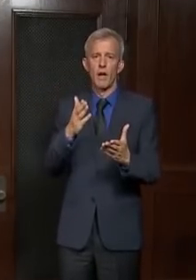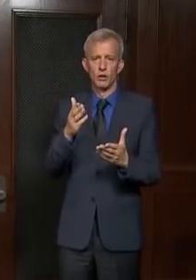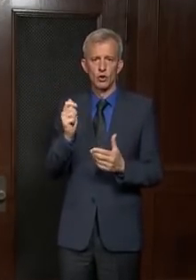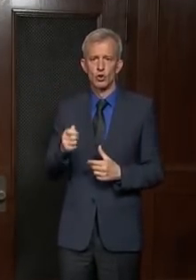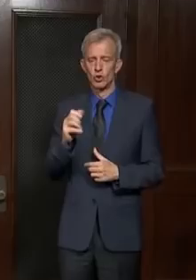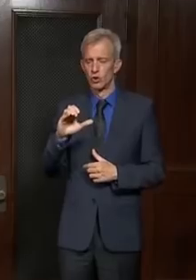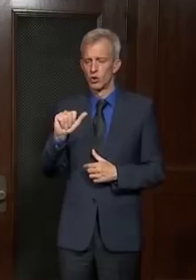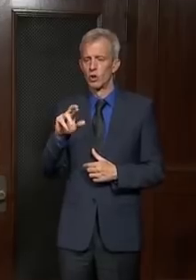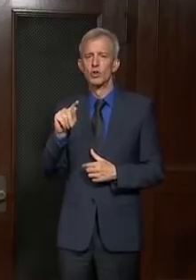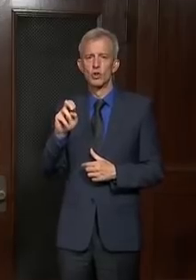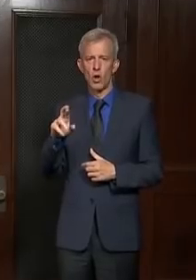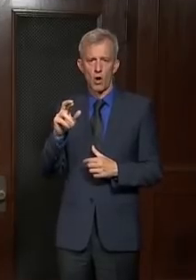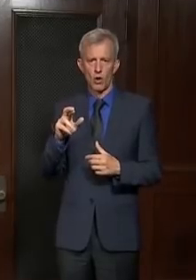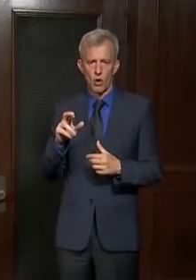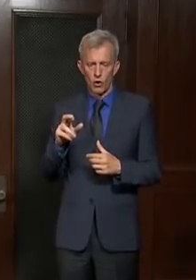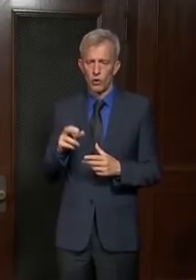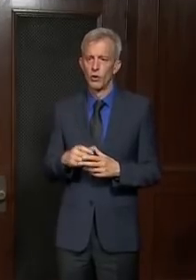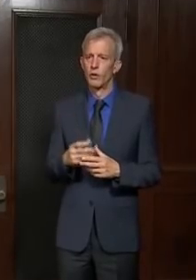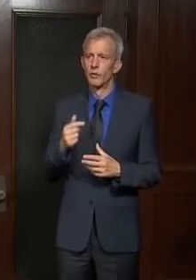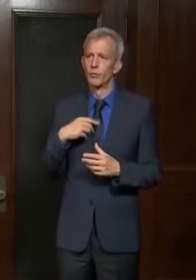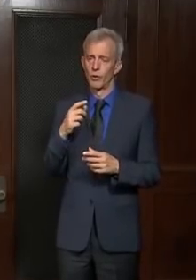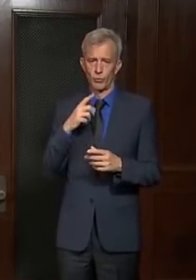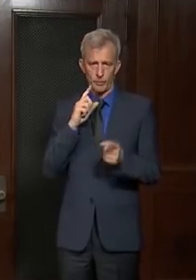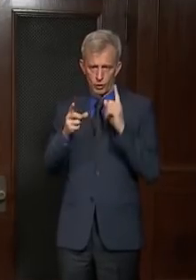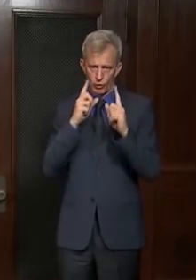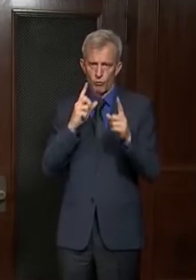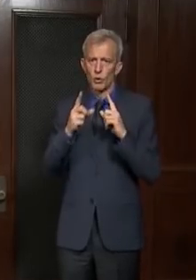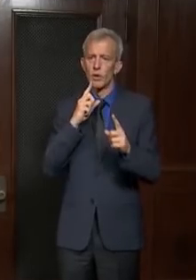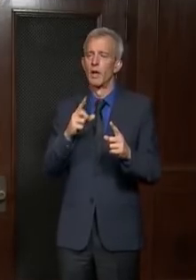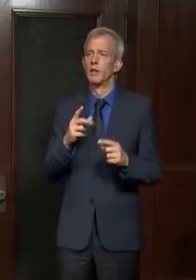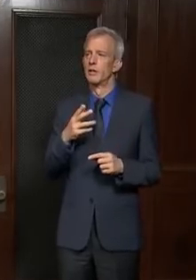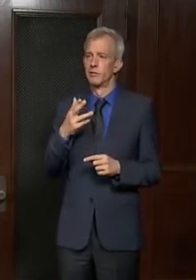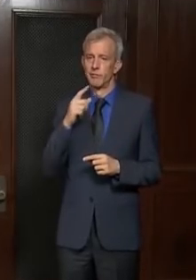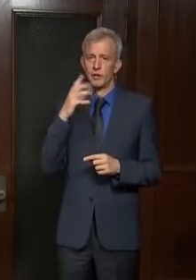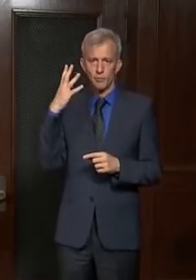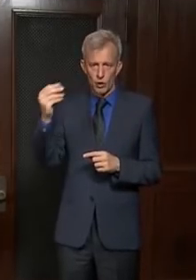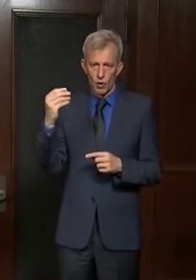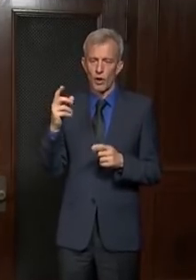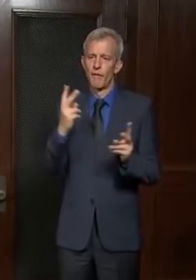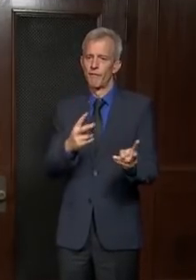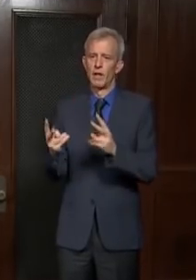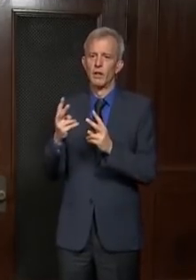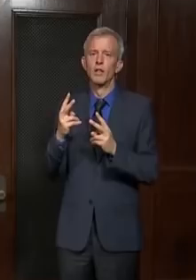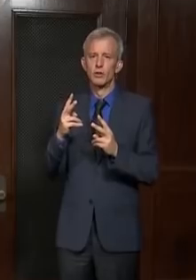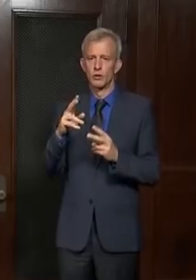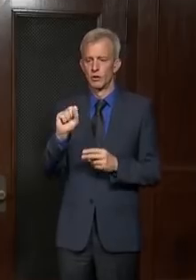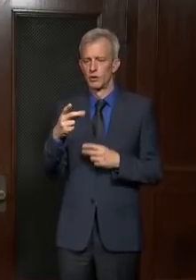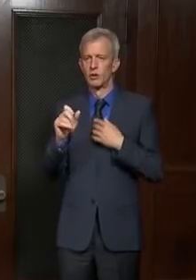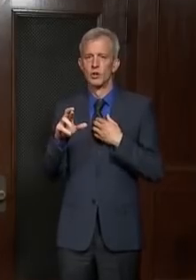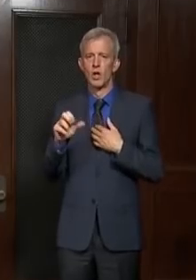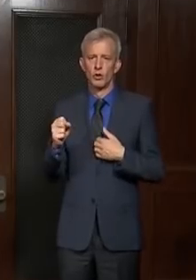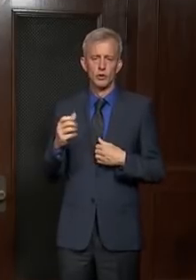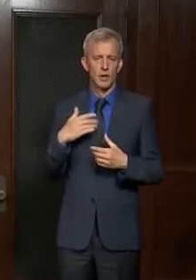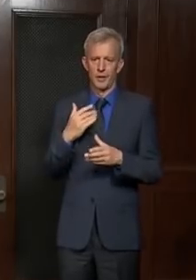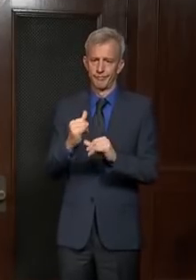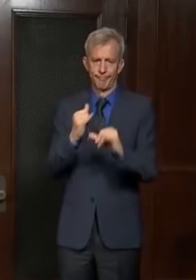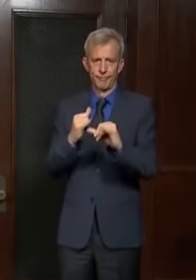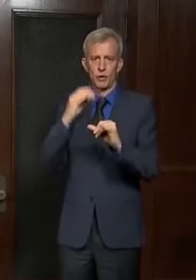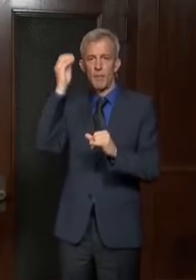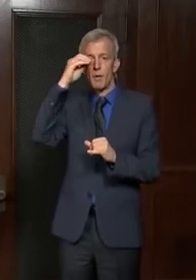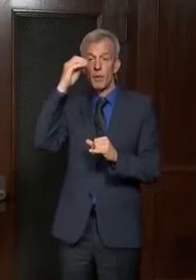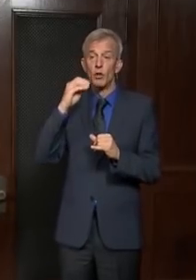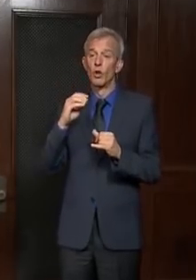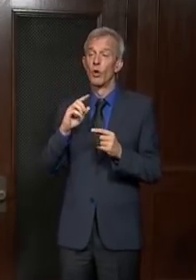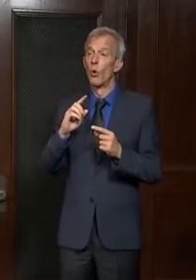We've been in regular communication. He's been out there visiting homeless shelters, sharing the same opinion I had when we didn't have